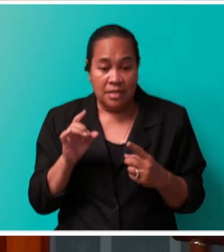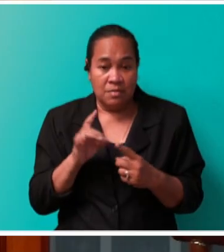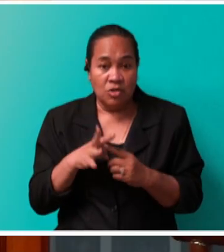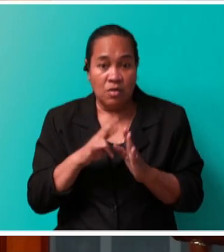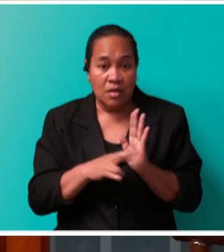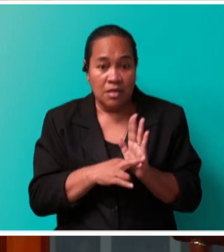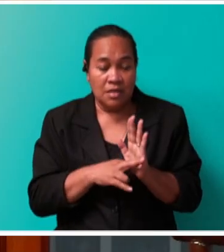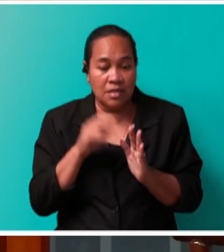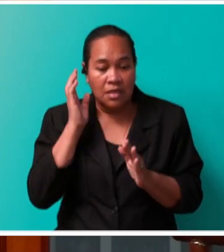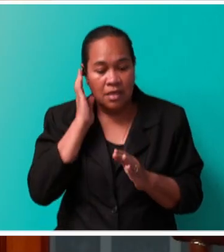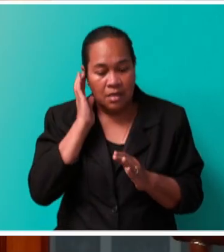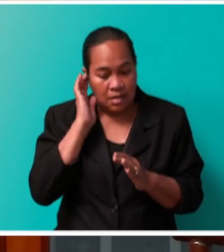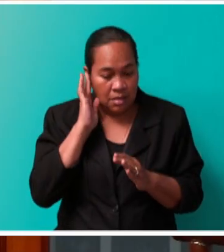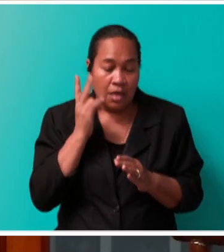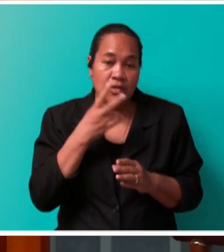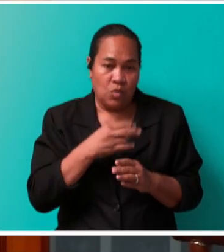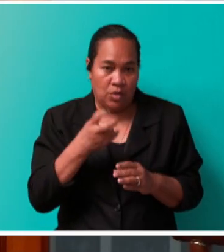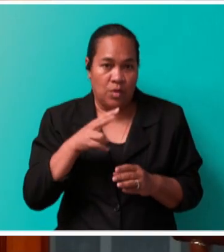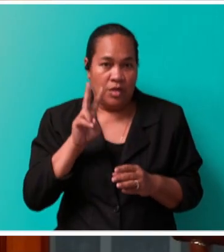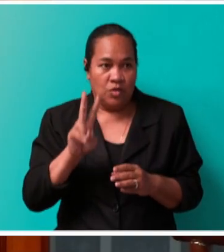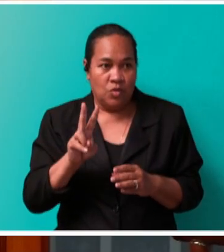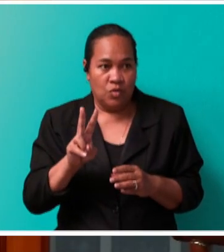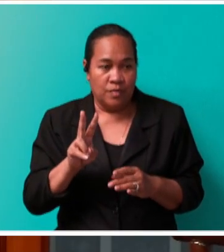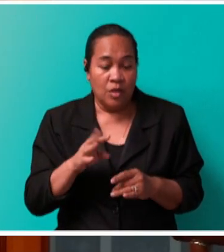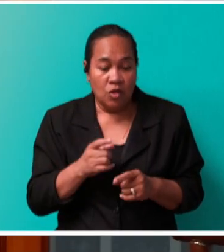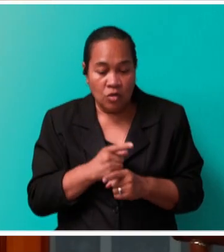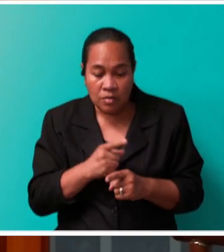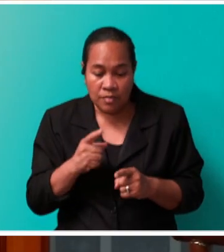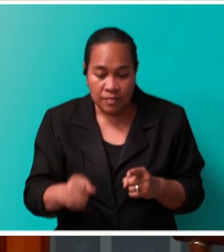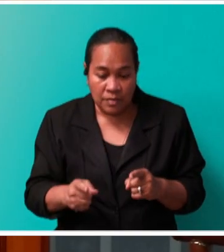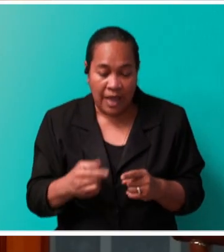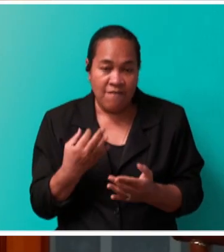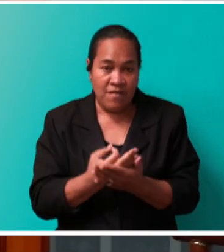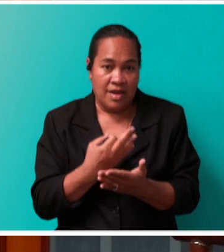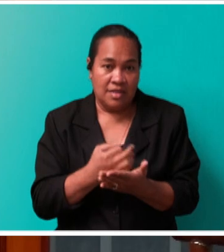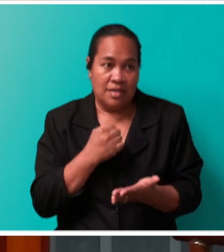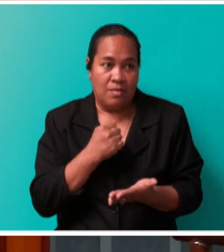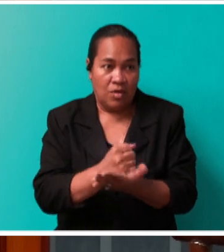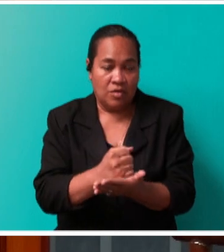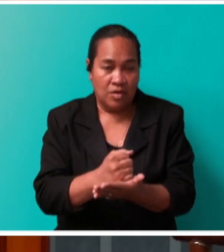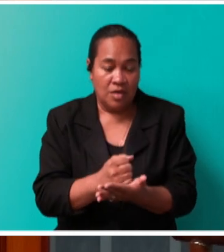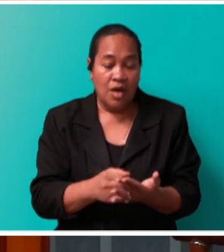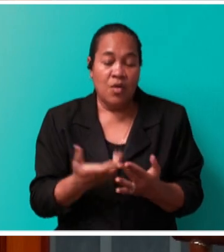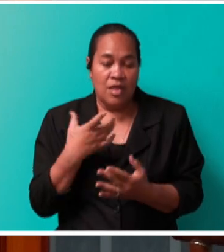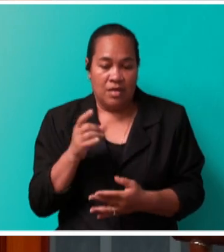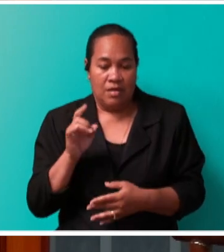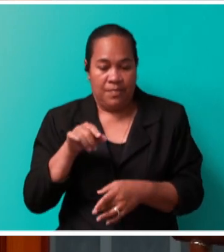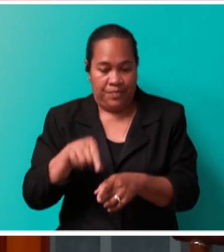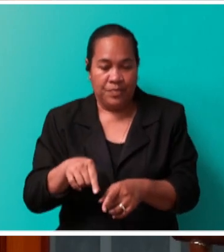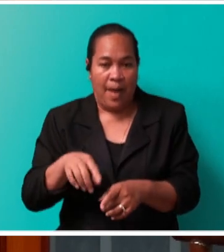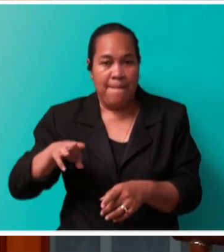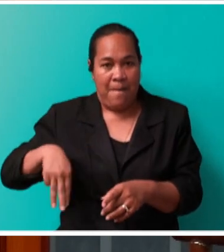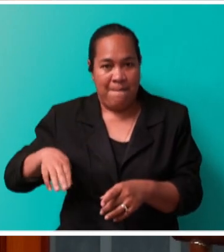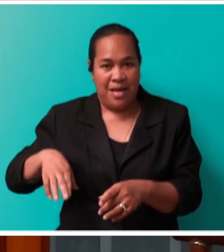of July 2022 that governs the financial support provided to dependents of FNPF members